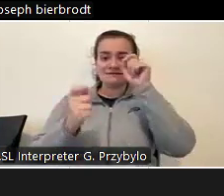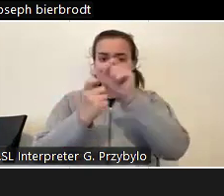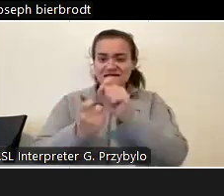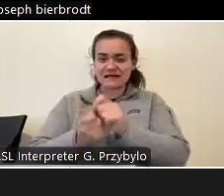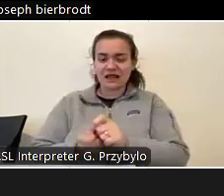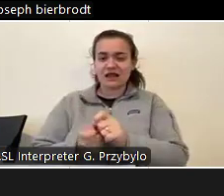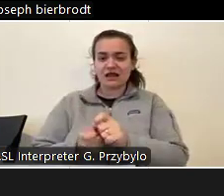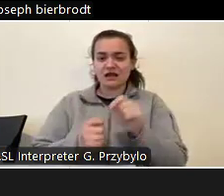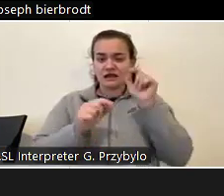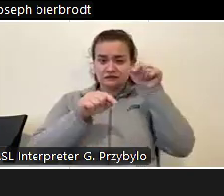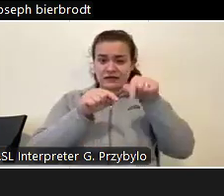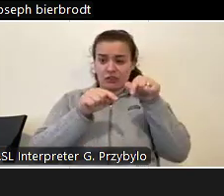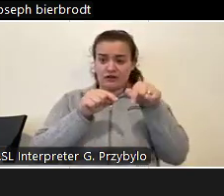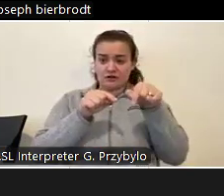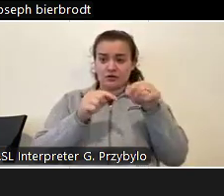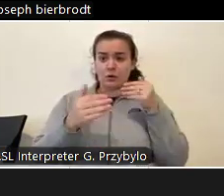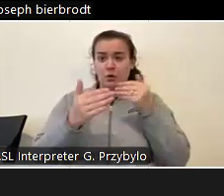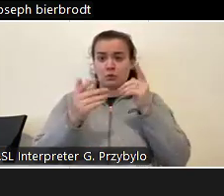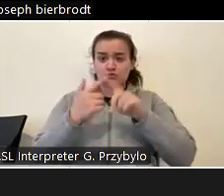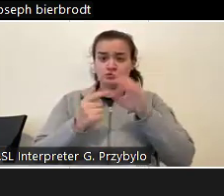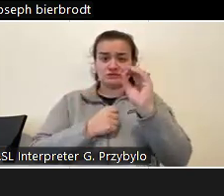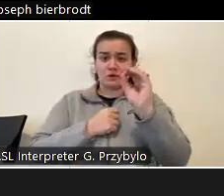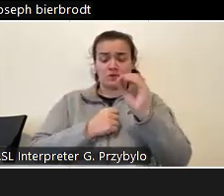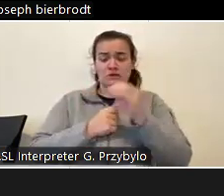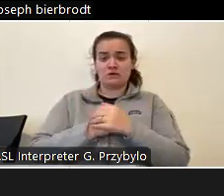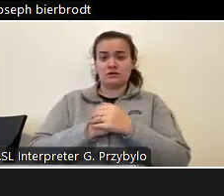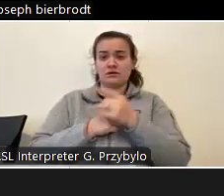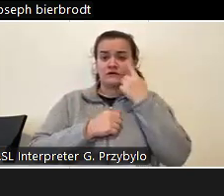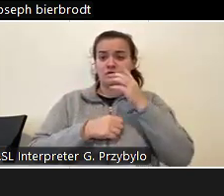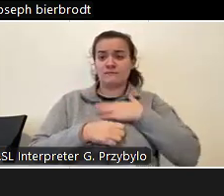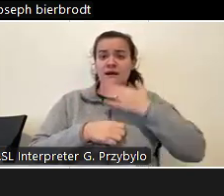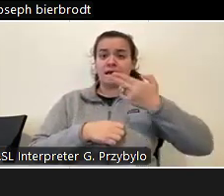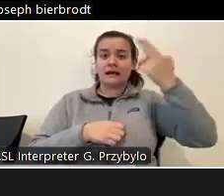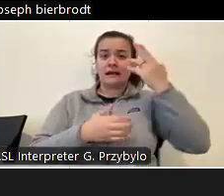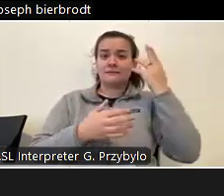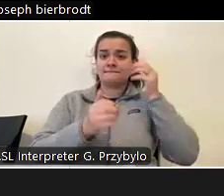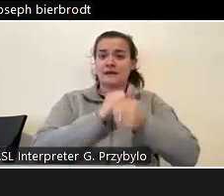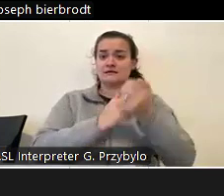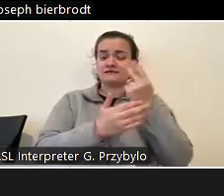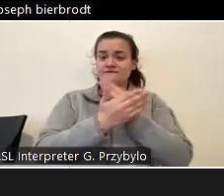here close to zero for my high pass filter. You don't see that curve.